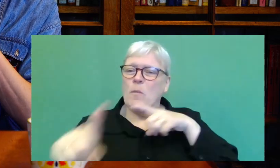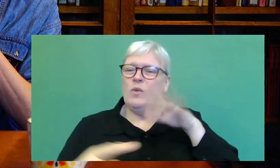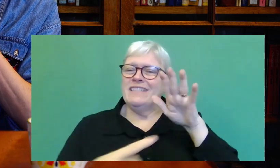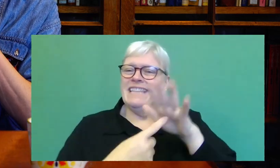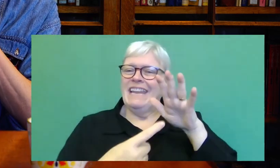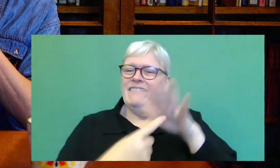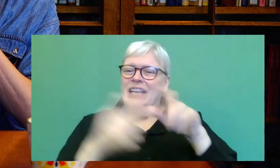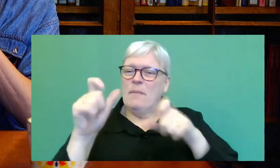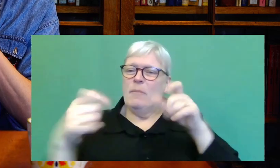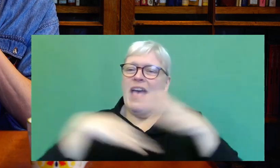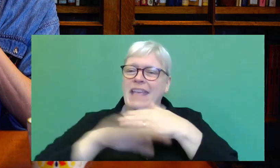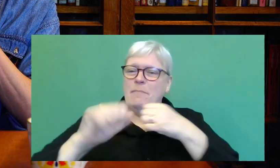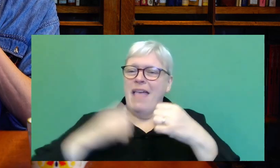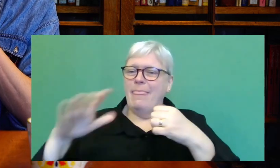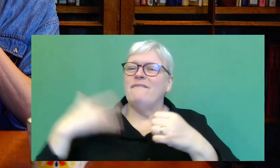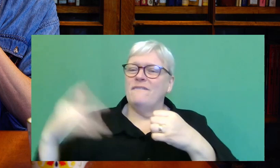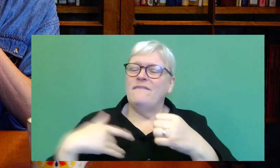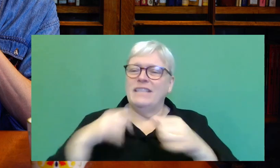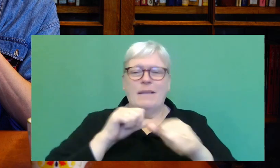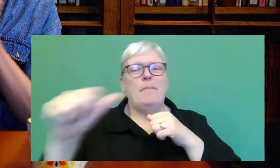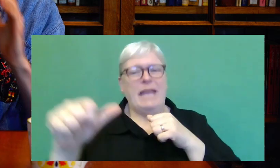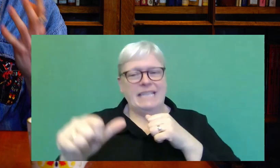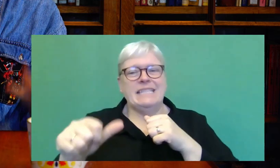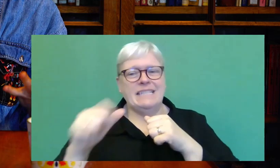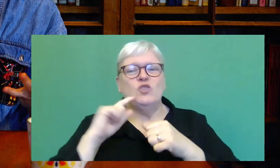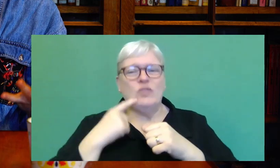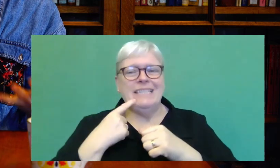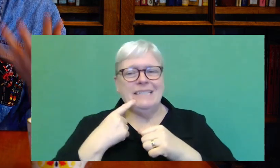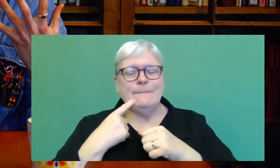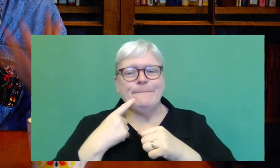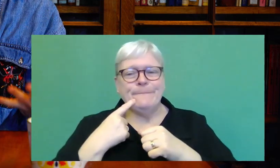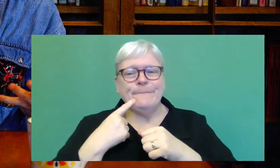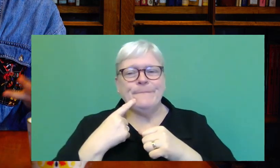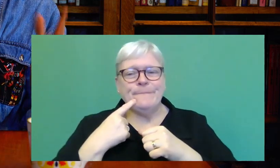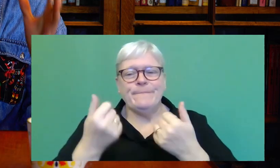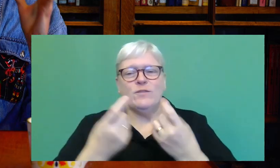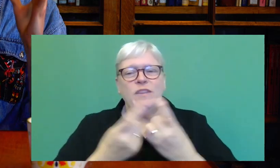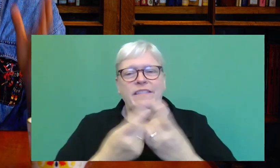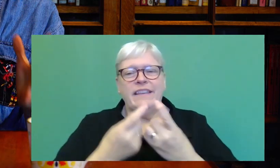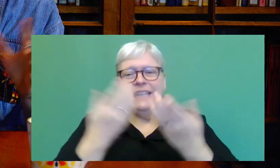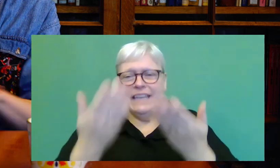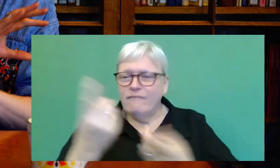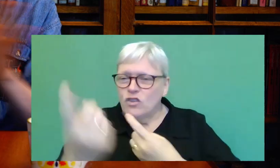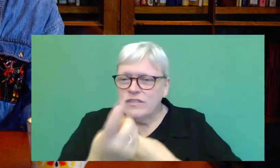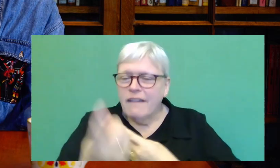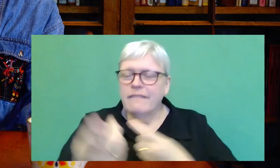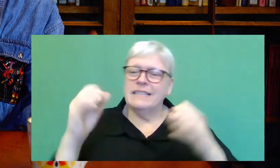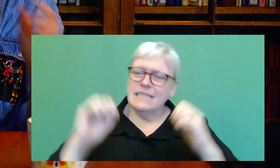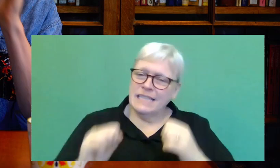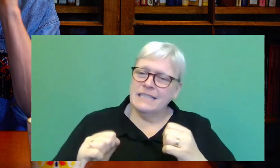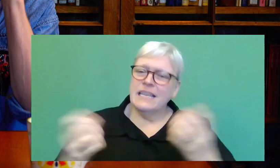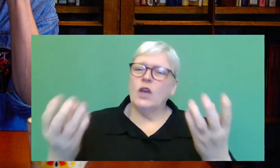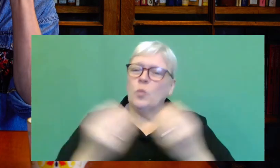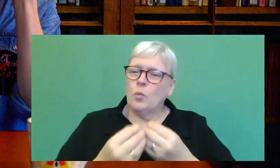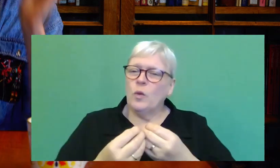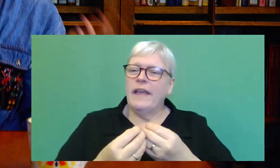the best treats and nourishments you can give yourself, is to sit down with food for someone you deeply